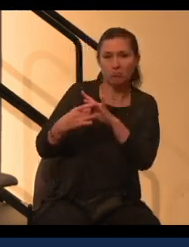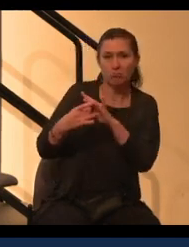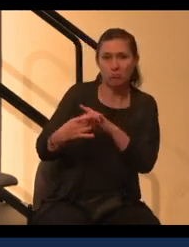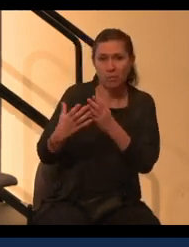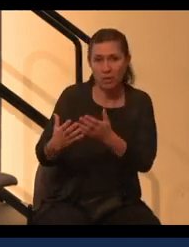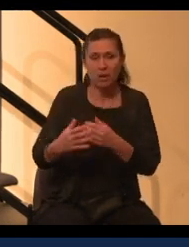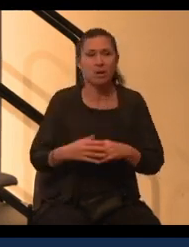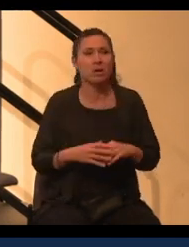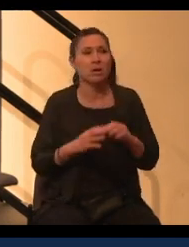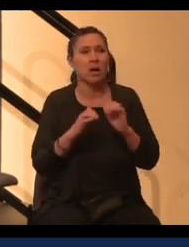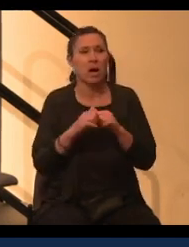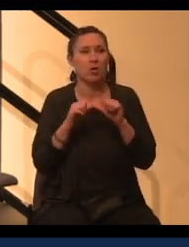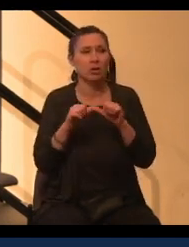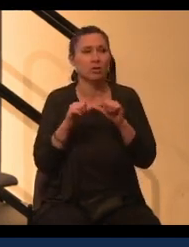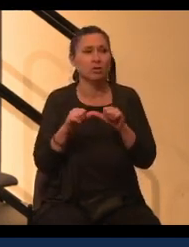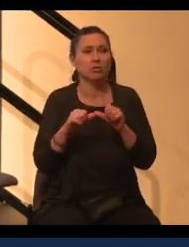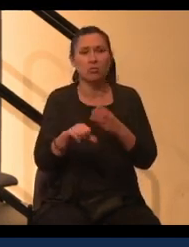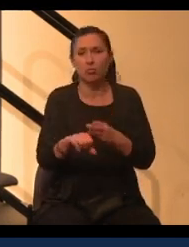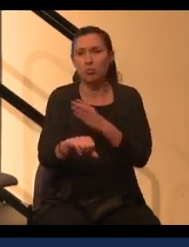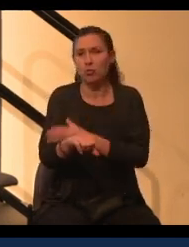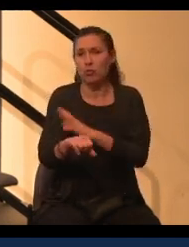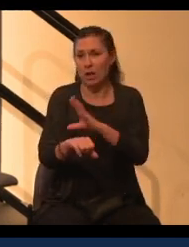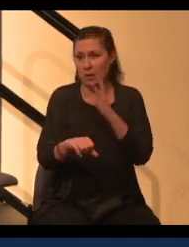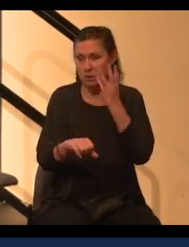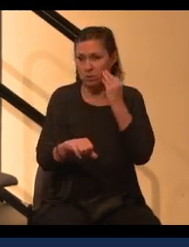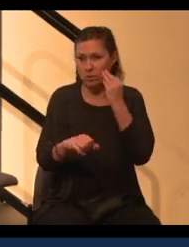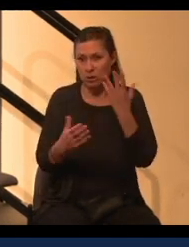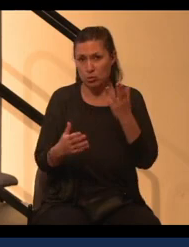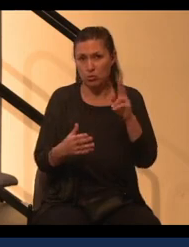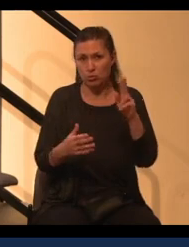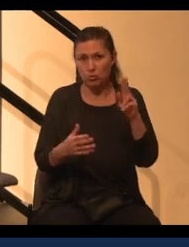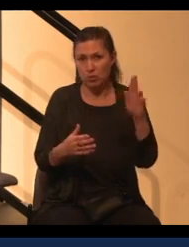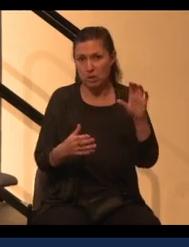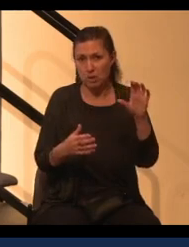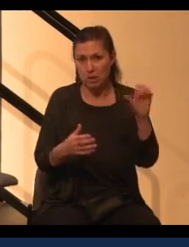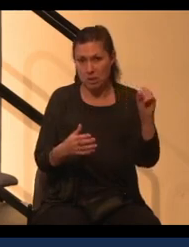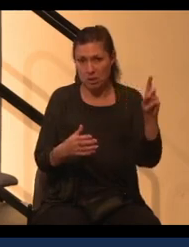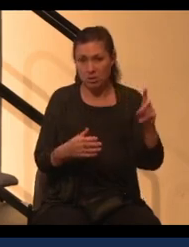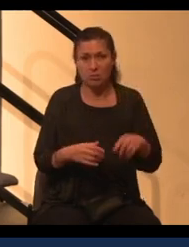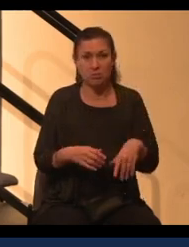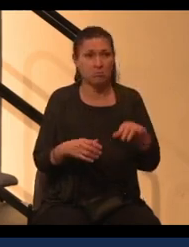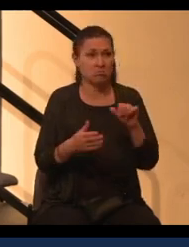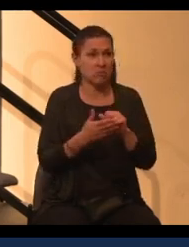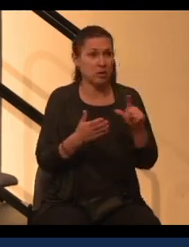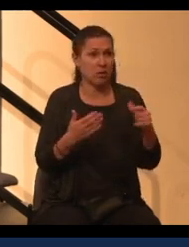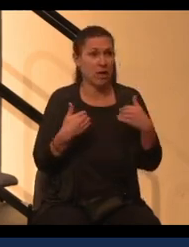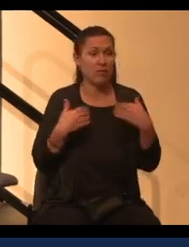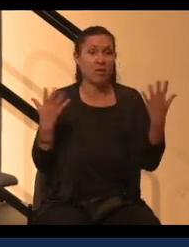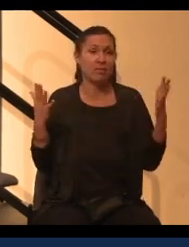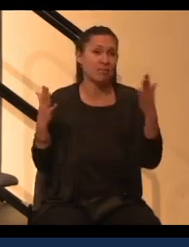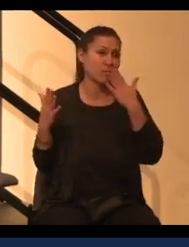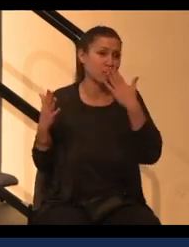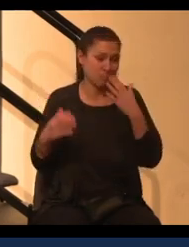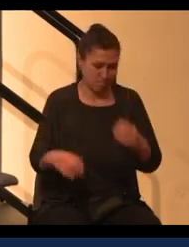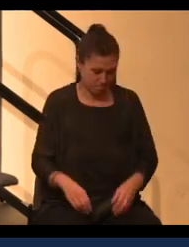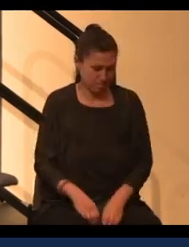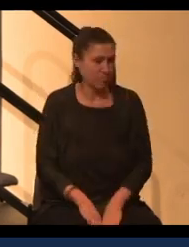we can continue to enhance their experience here at UC San Diego. And that's all I have, so thank you very much.